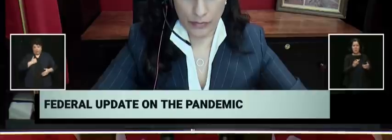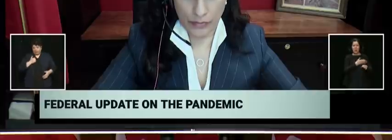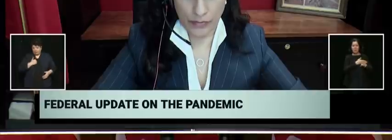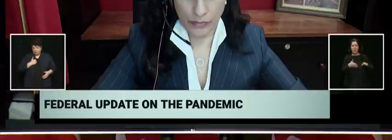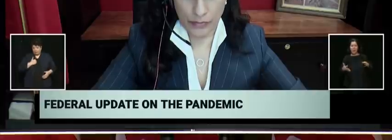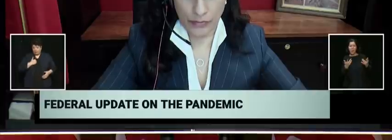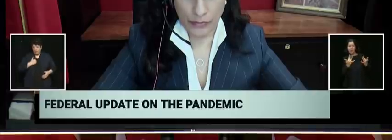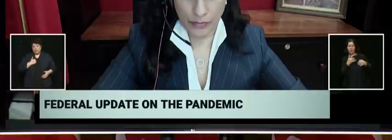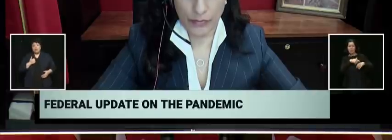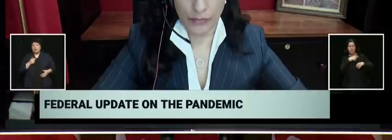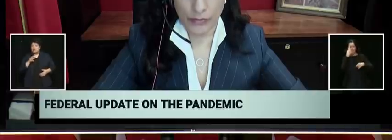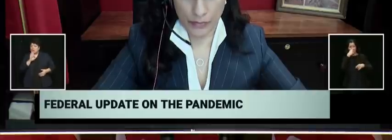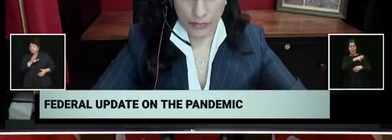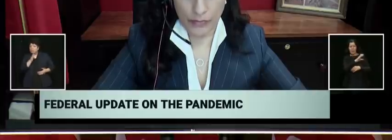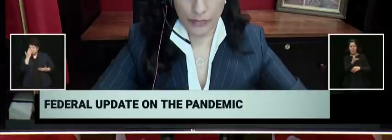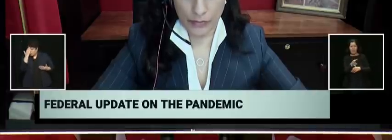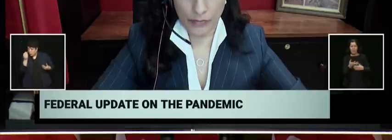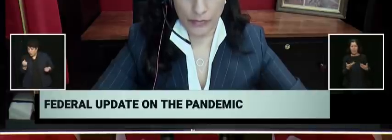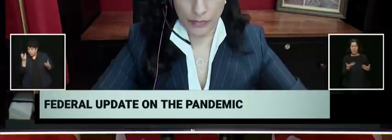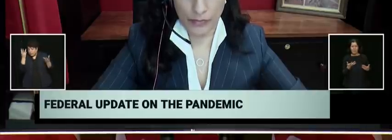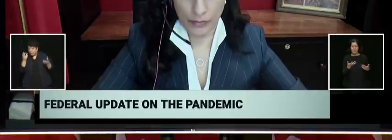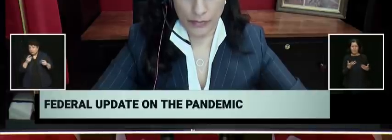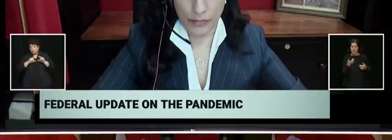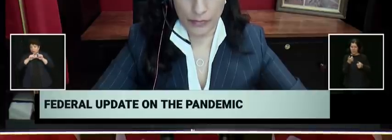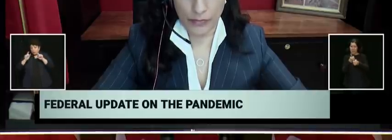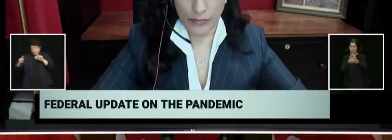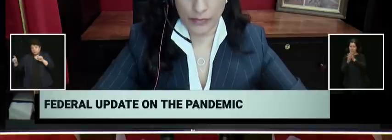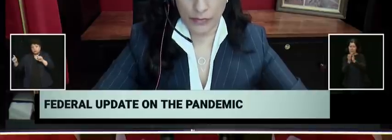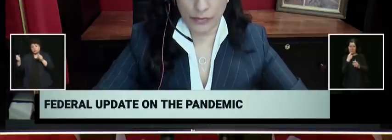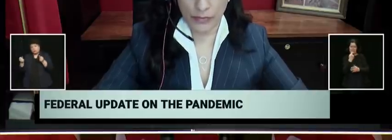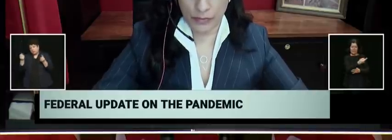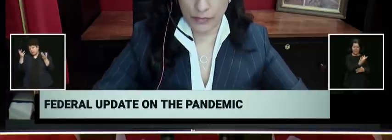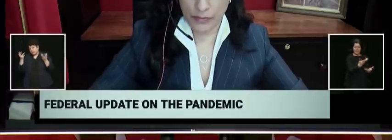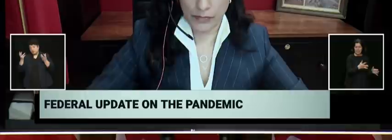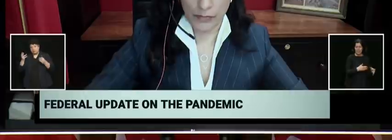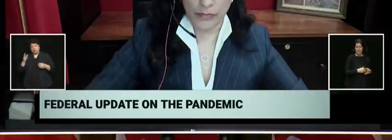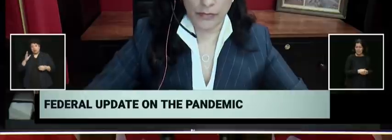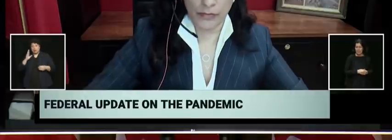how many doses are affected by this?